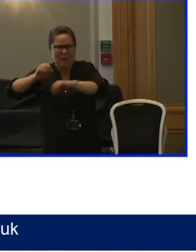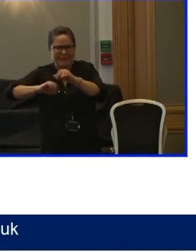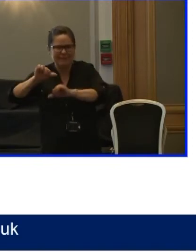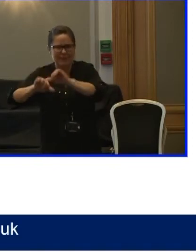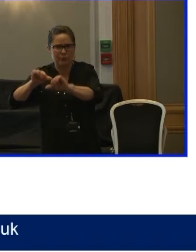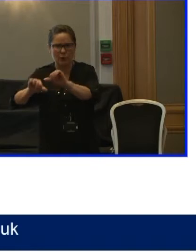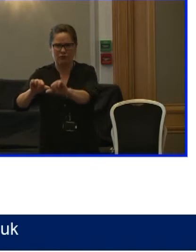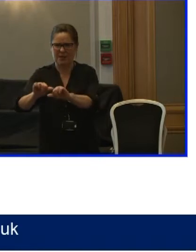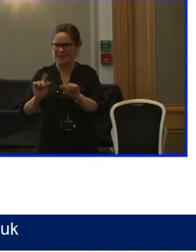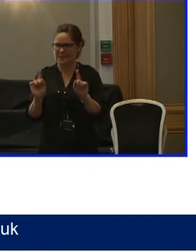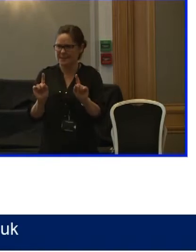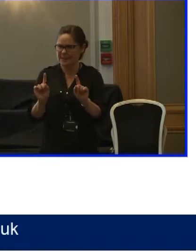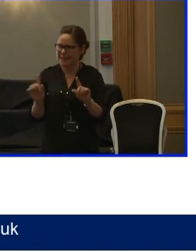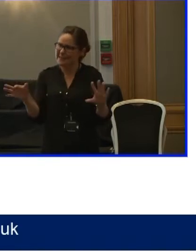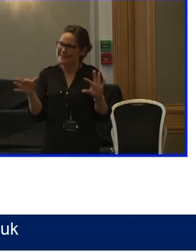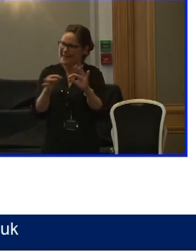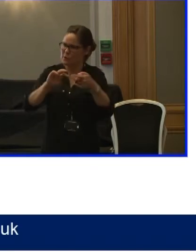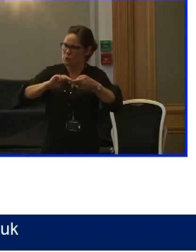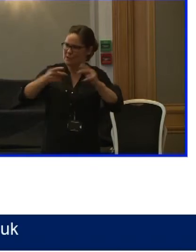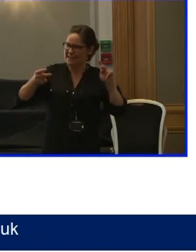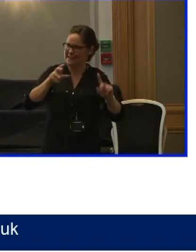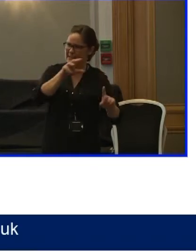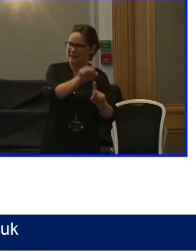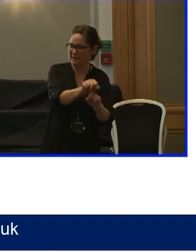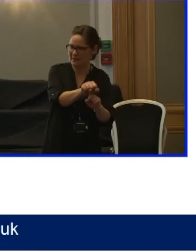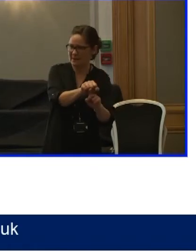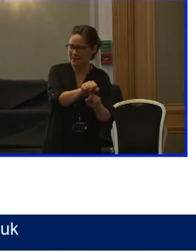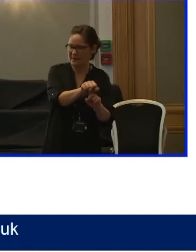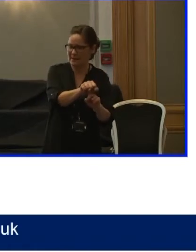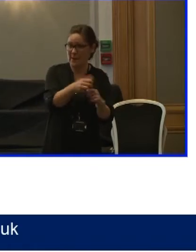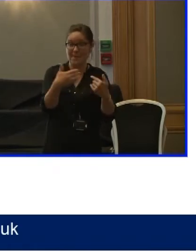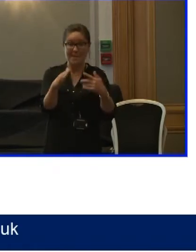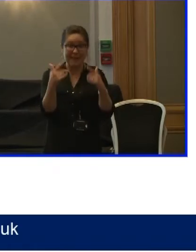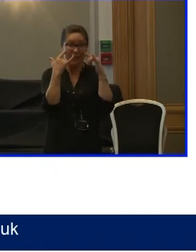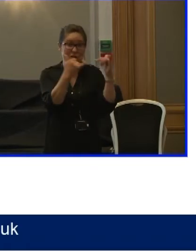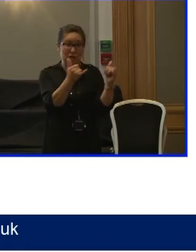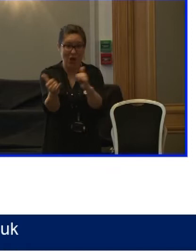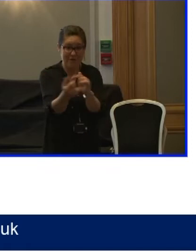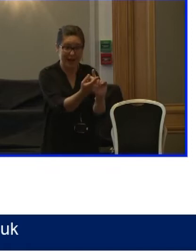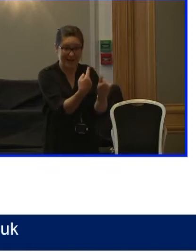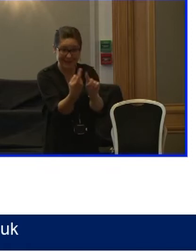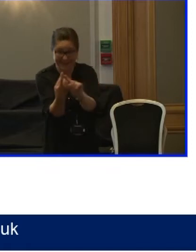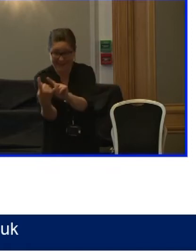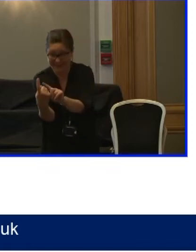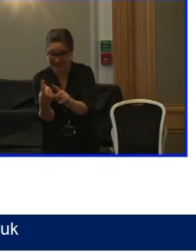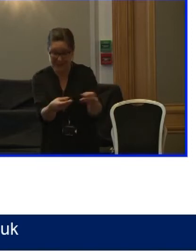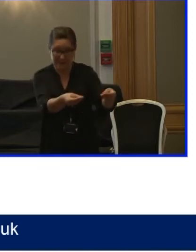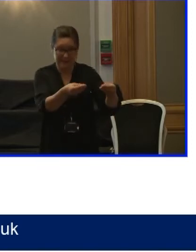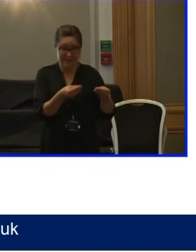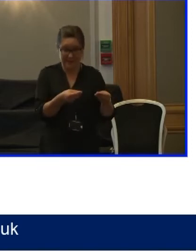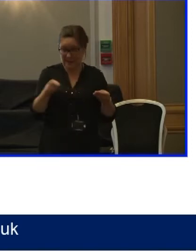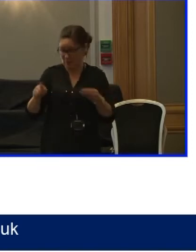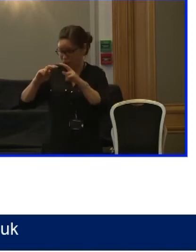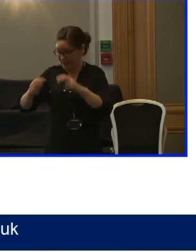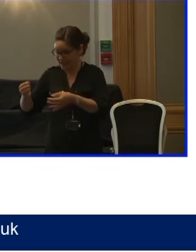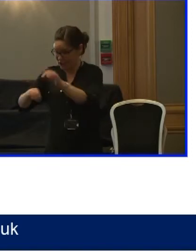genes. And in conjunction with our activity with the community, Retina UK also funds